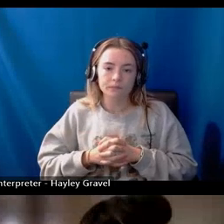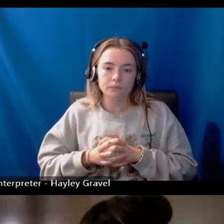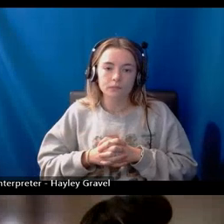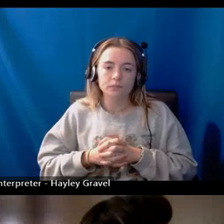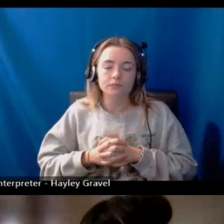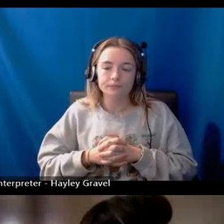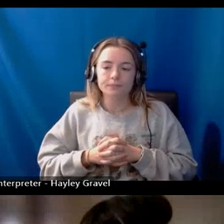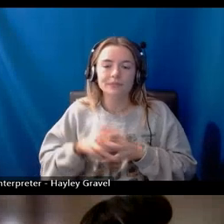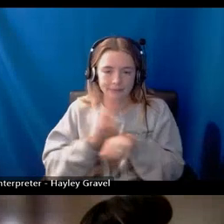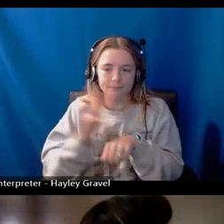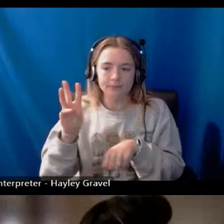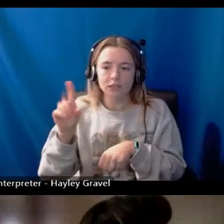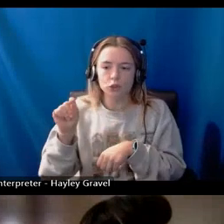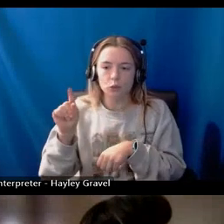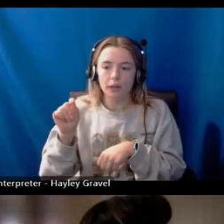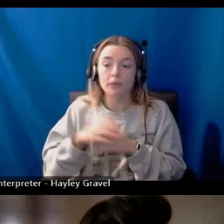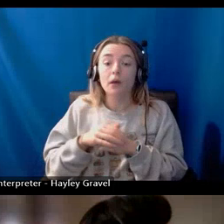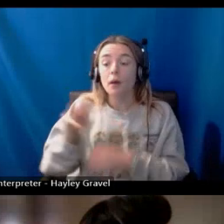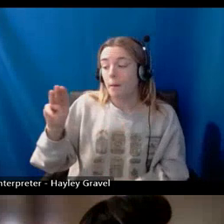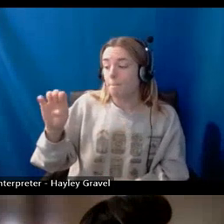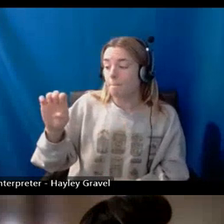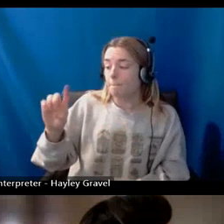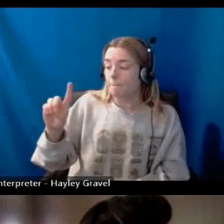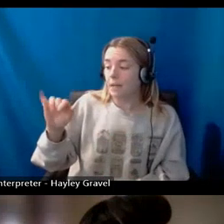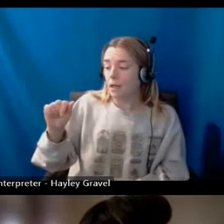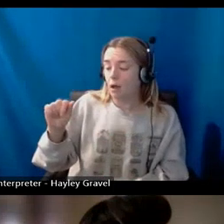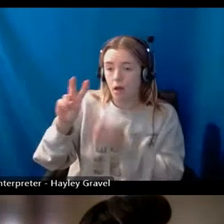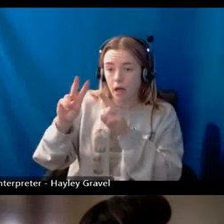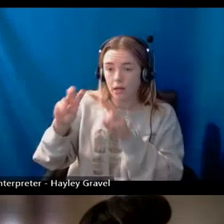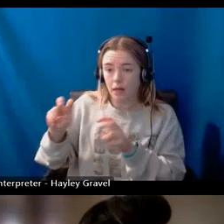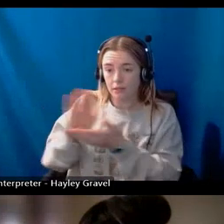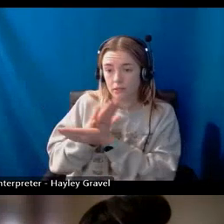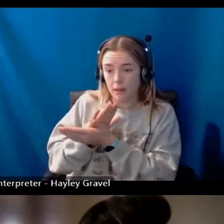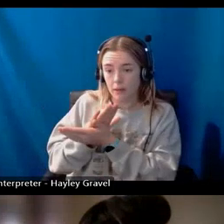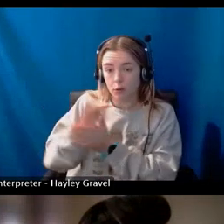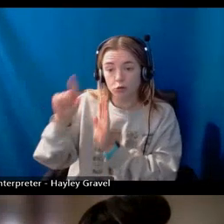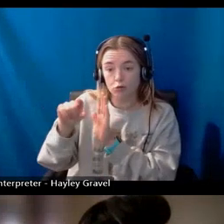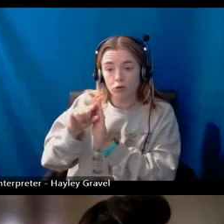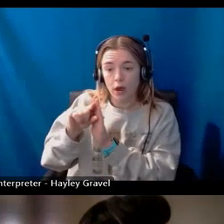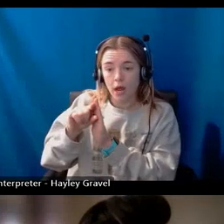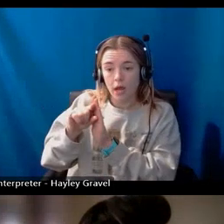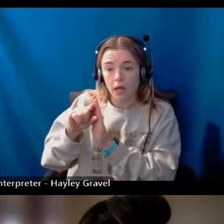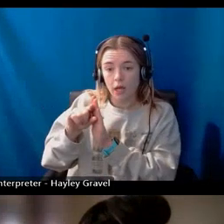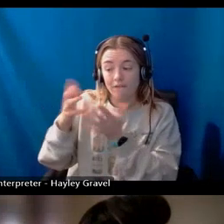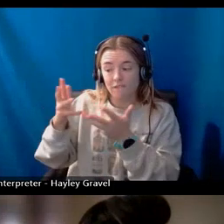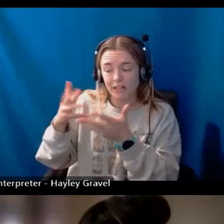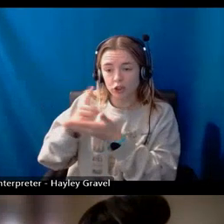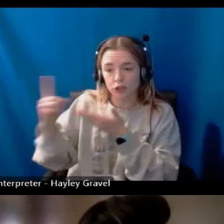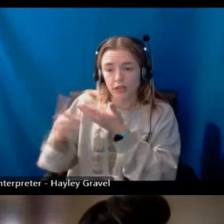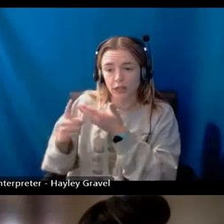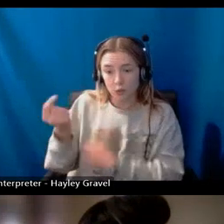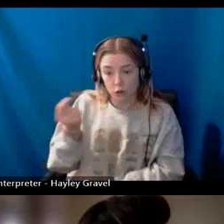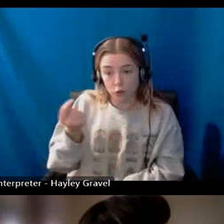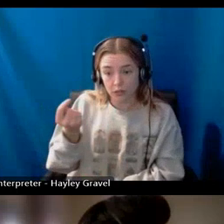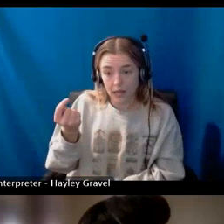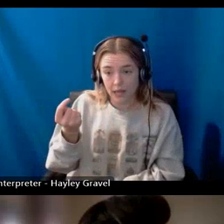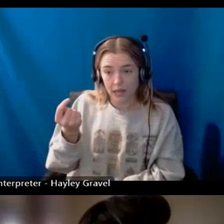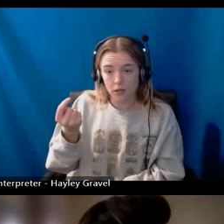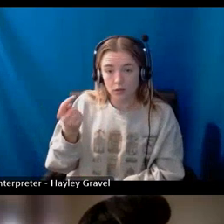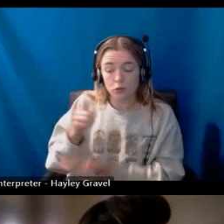I will have media analysis papers graded by Tuesday. So look for grades for your media analysis